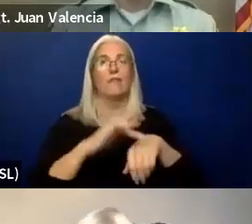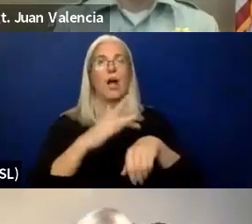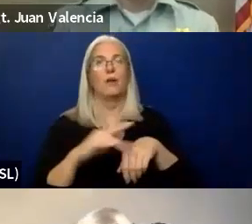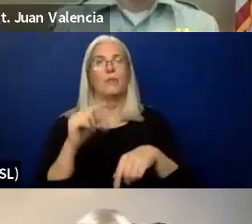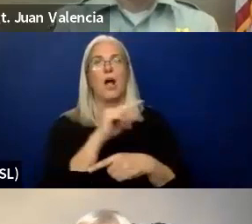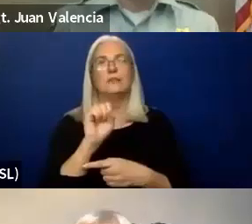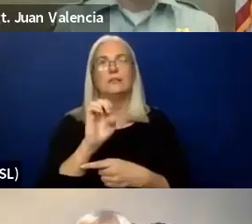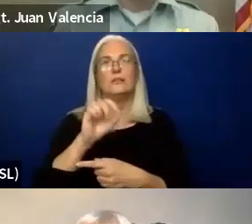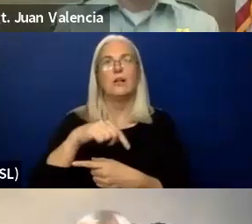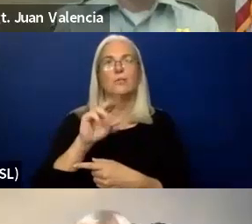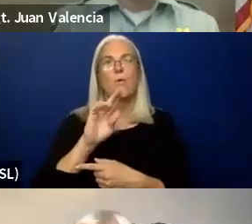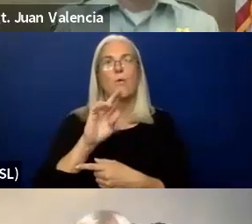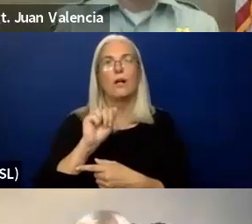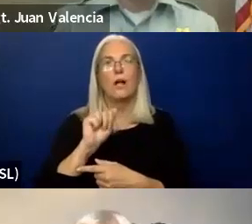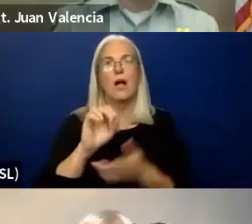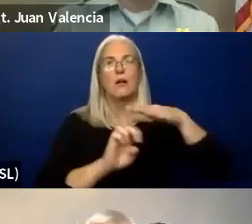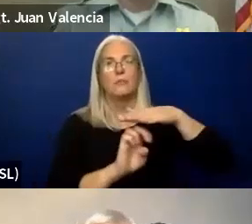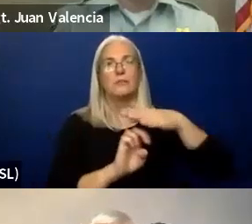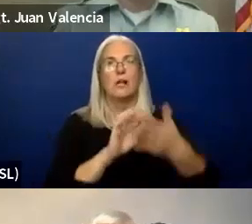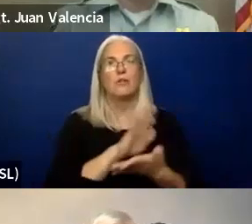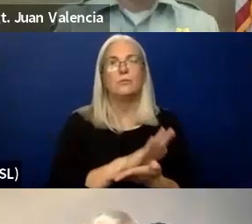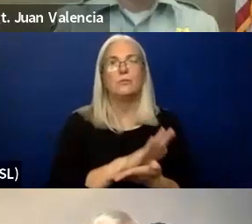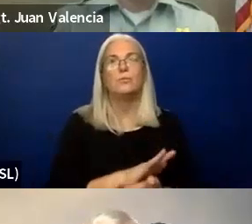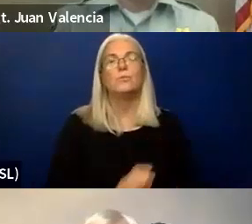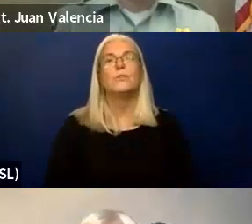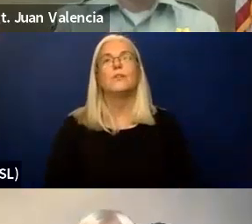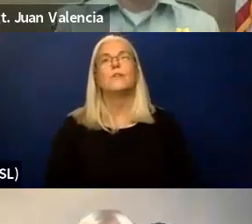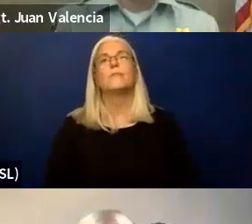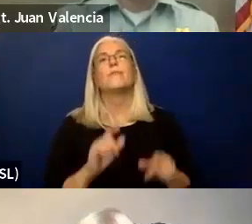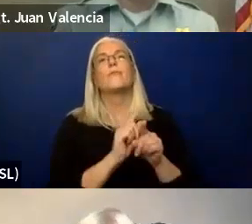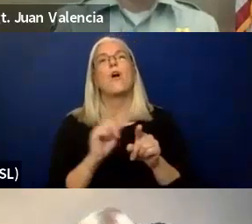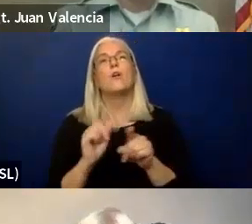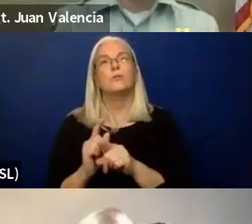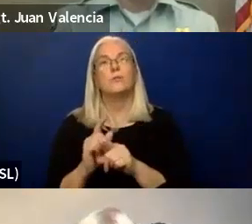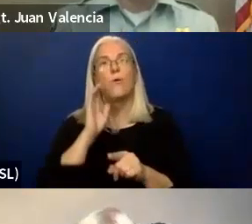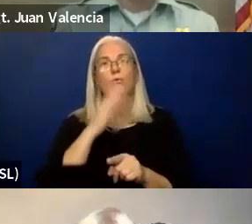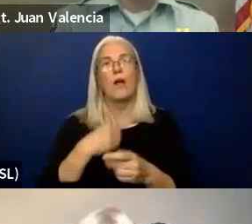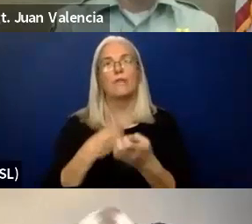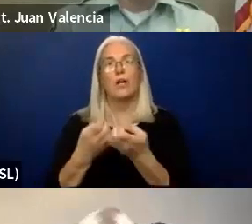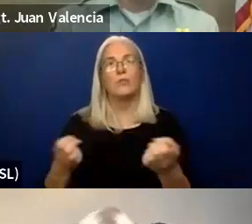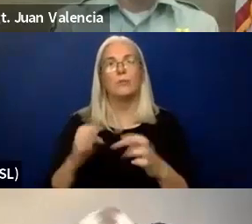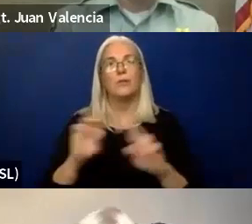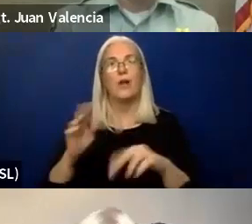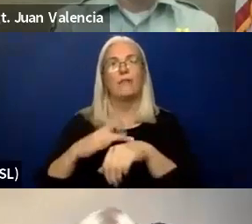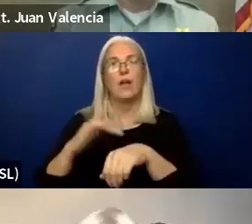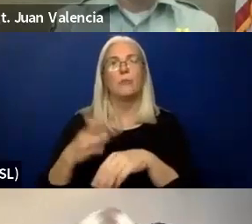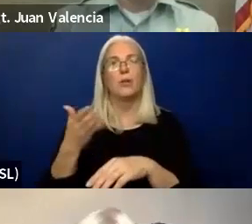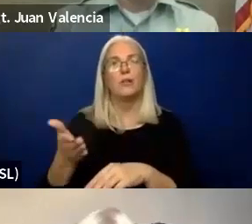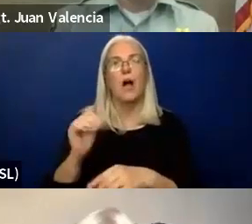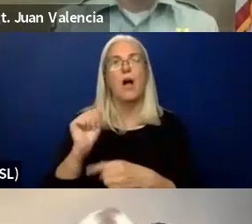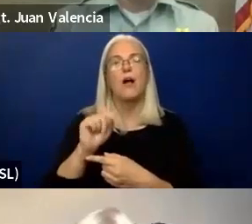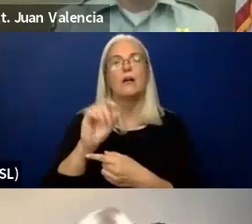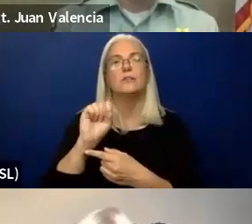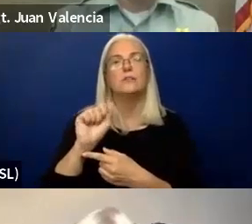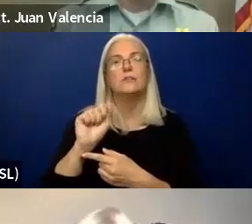Parks. Please stay tuned for that information. But again, that gets activated, deployed in actual action once